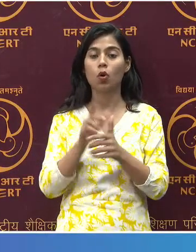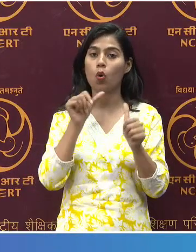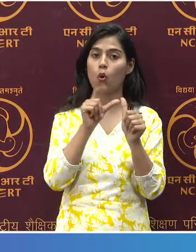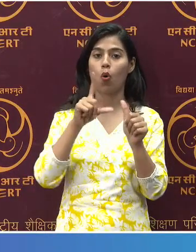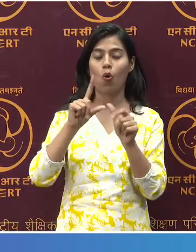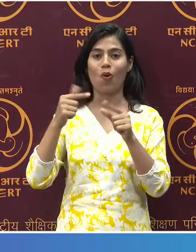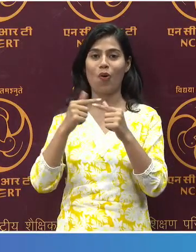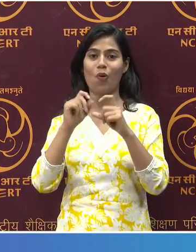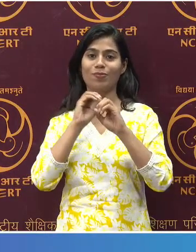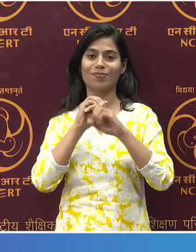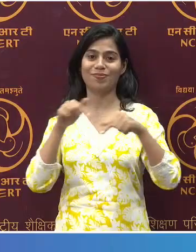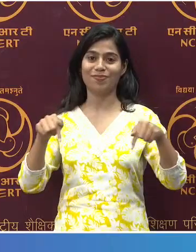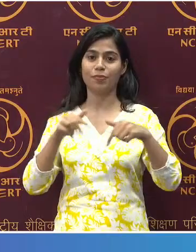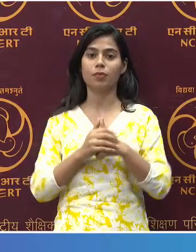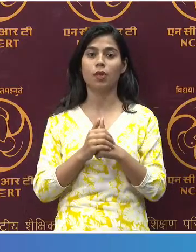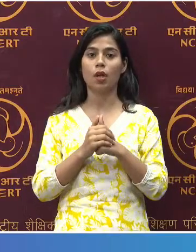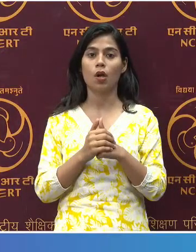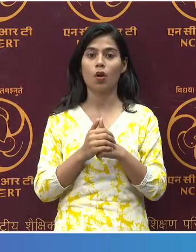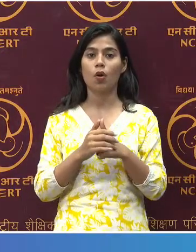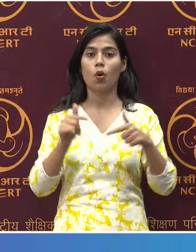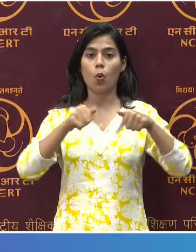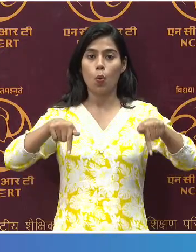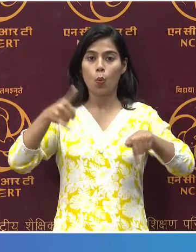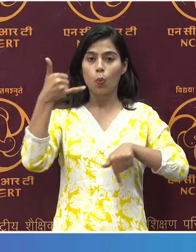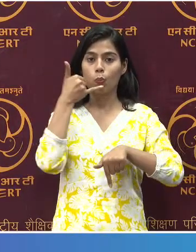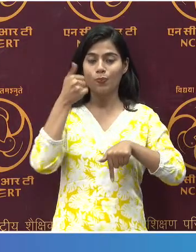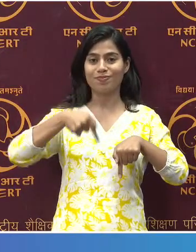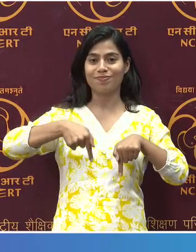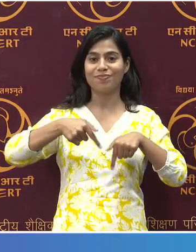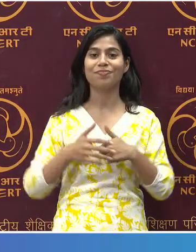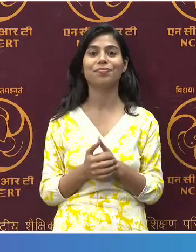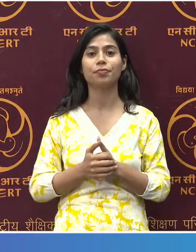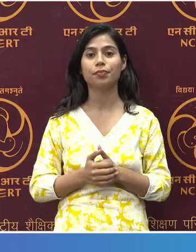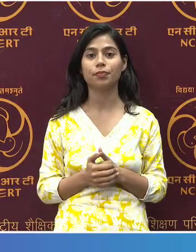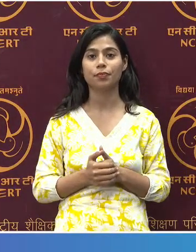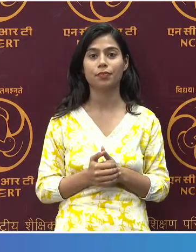but before that take down our phone number, which is